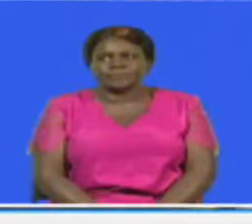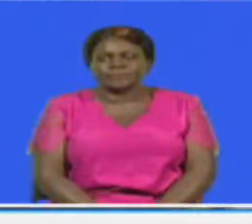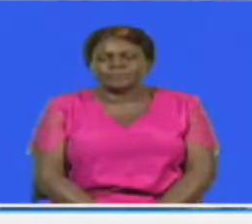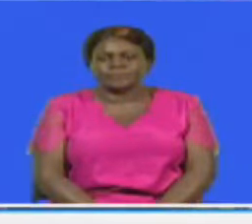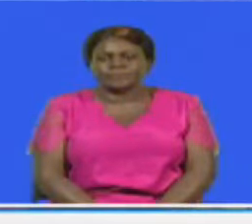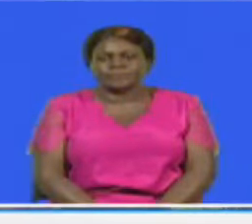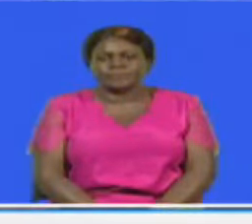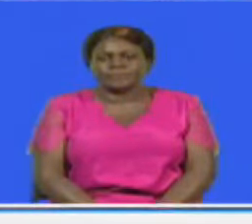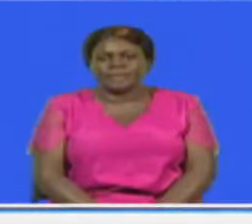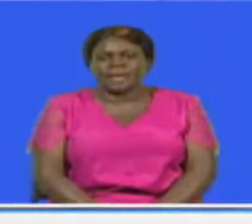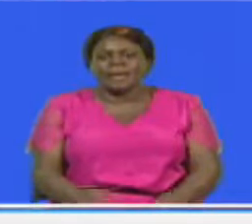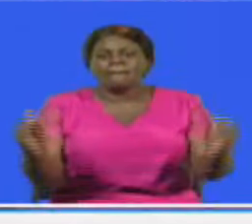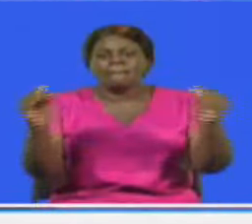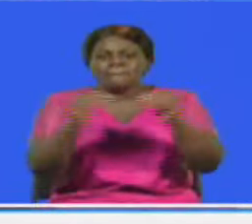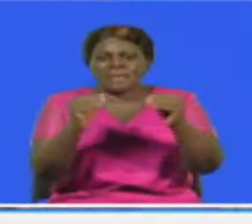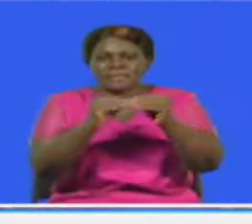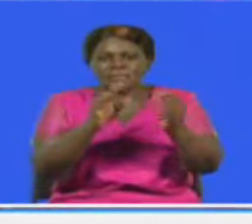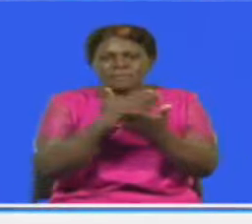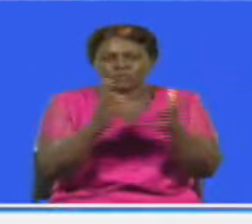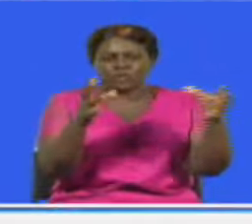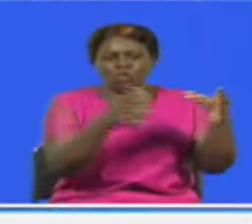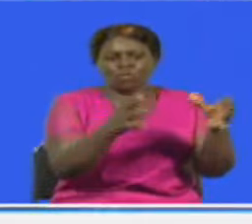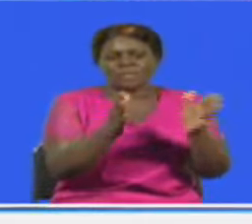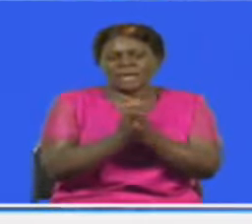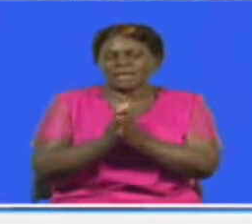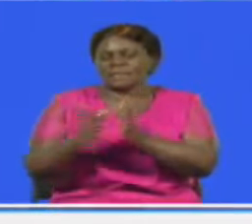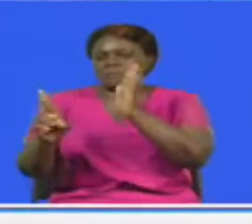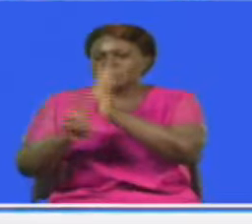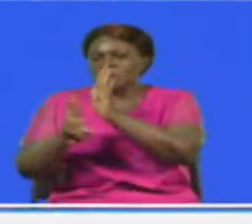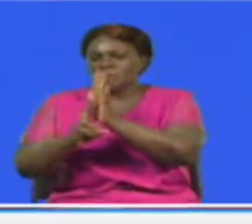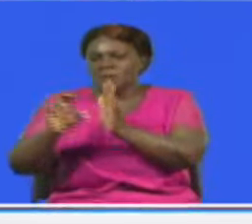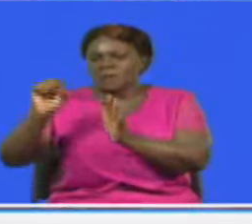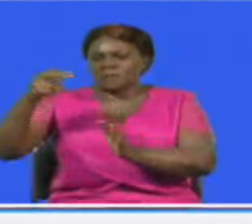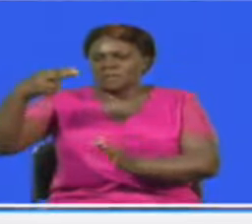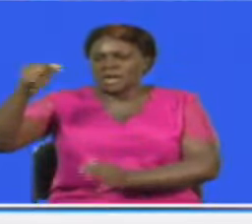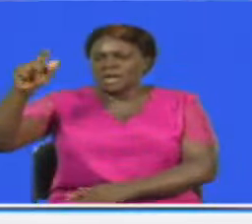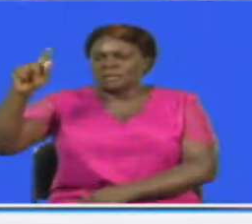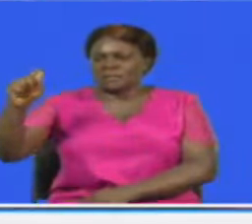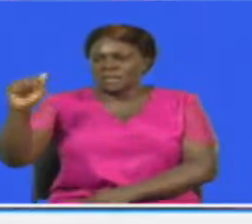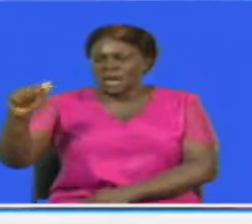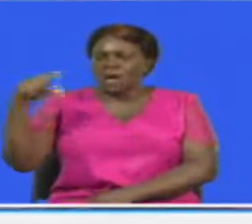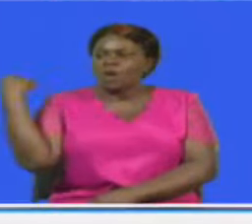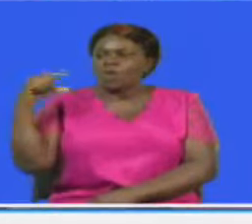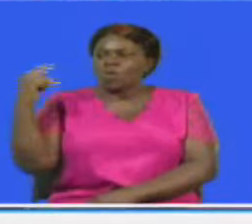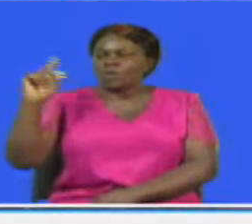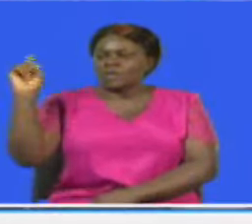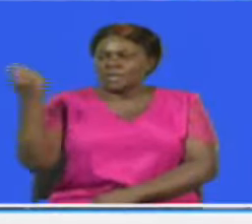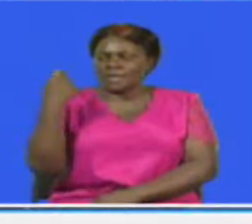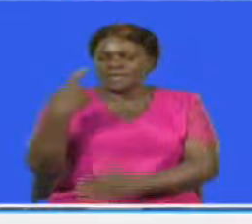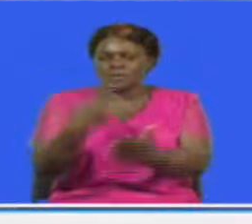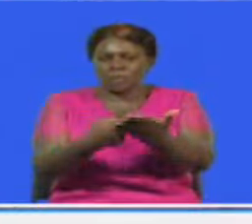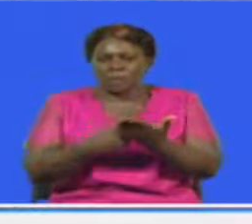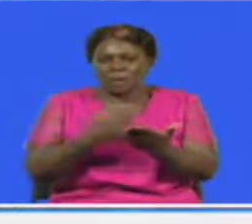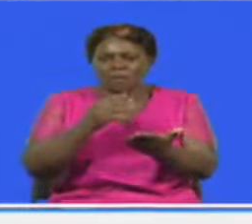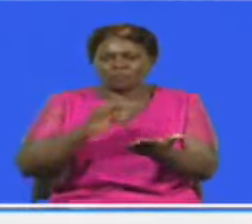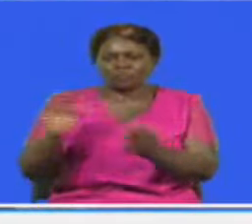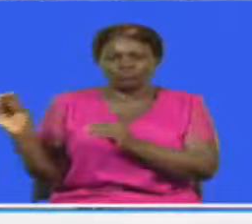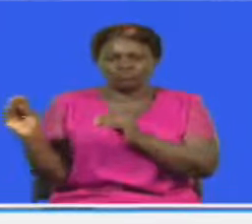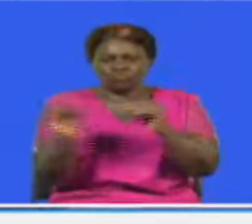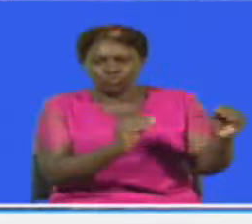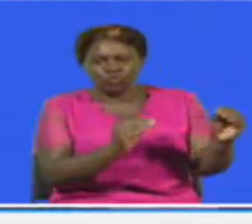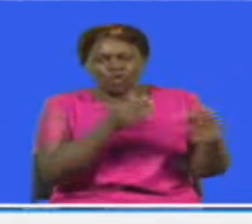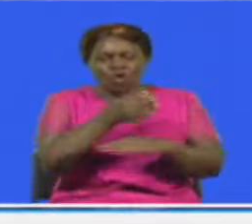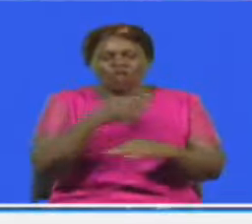What was meant to be a meeting between locals and representatives from Shanta Gold Kenya Limited to discuss the proposal to relocate